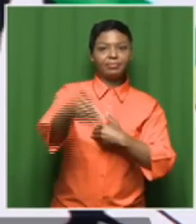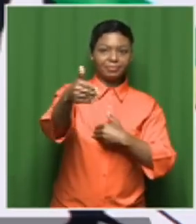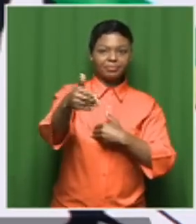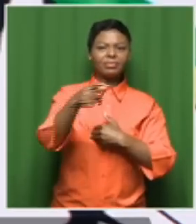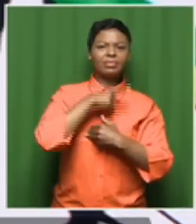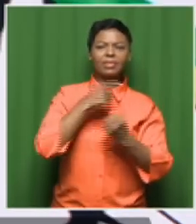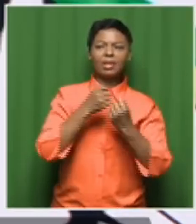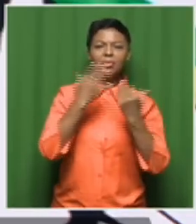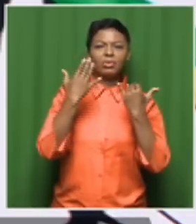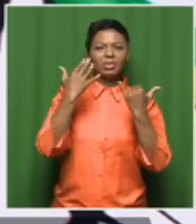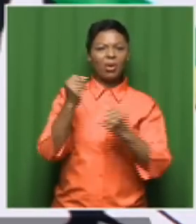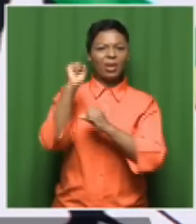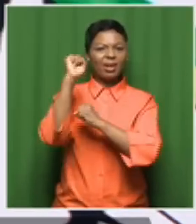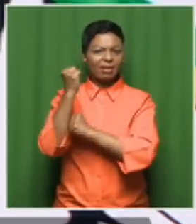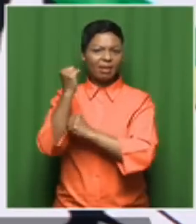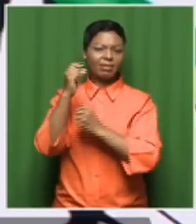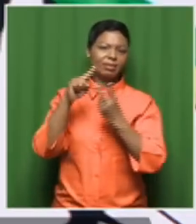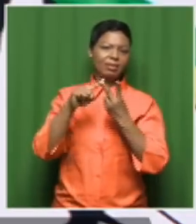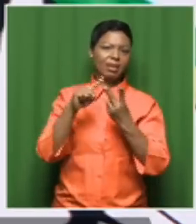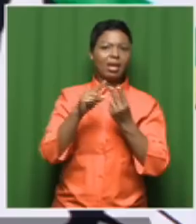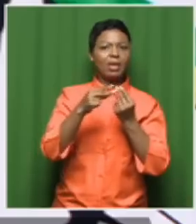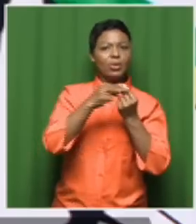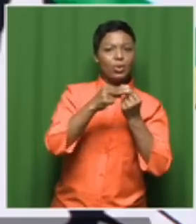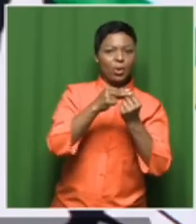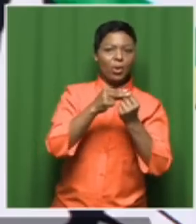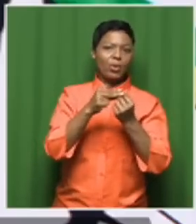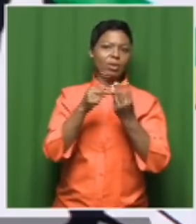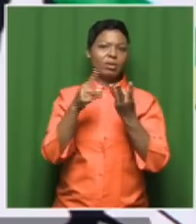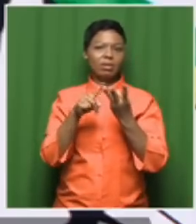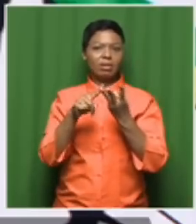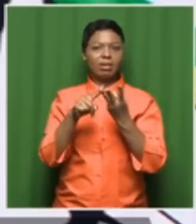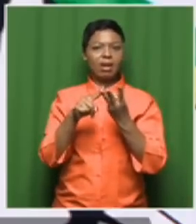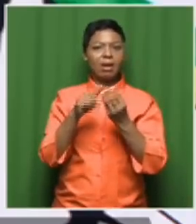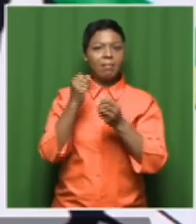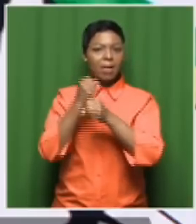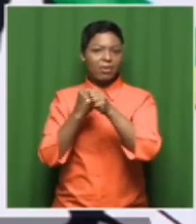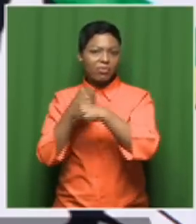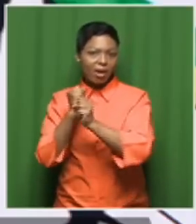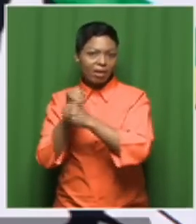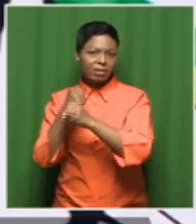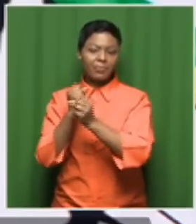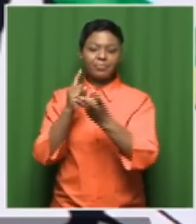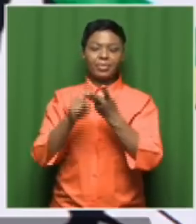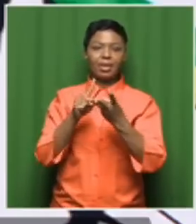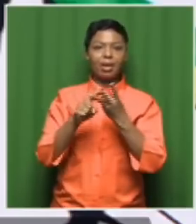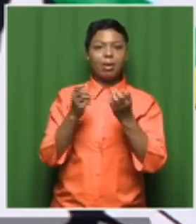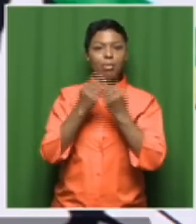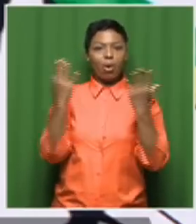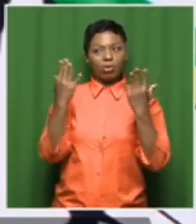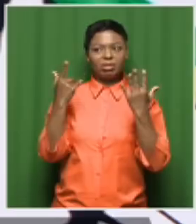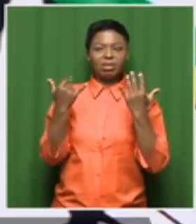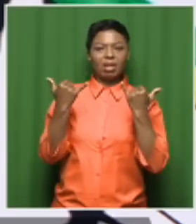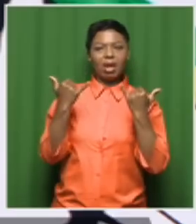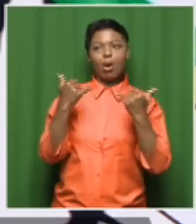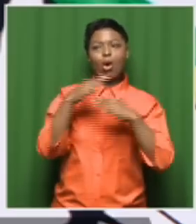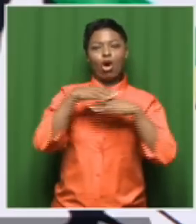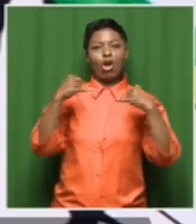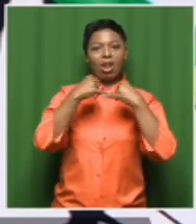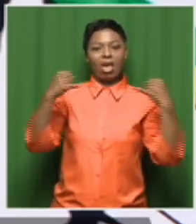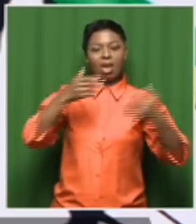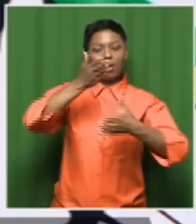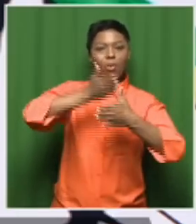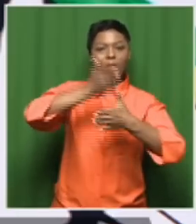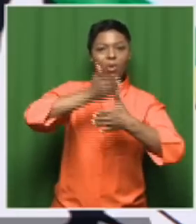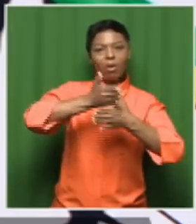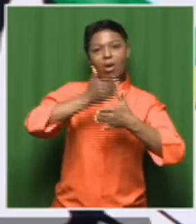industries with traditionally strong unions, such as manufacturing. Remote work is becoming the norm, and labour is increasingly